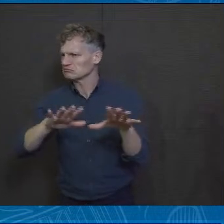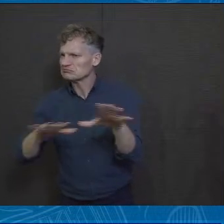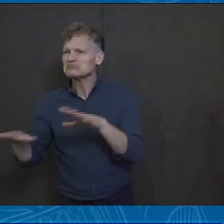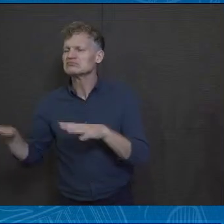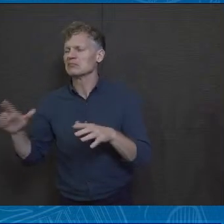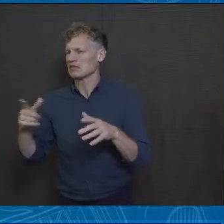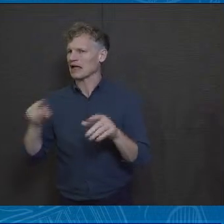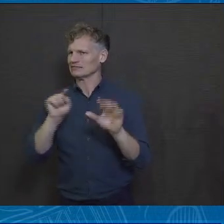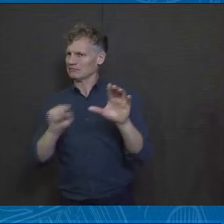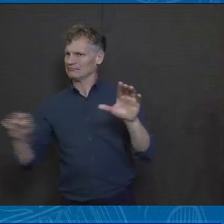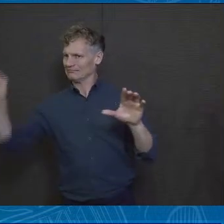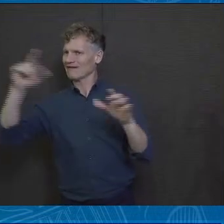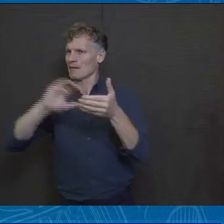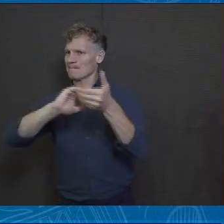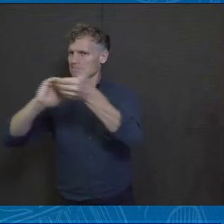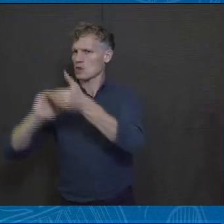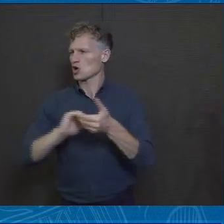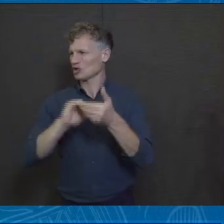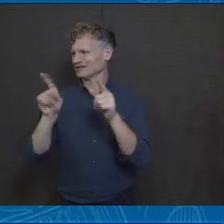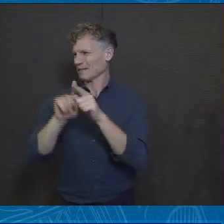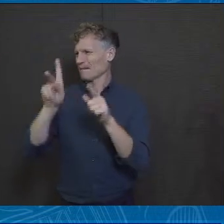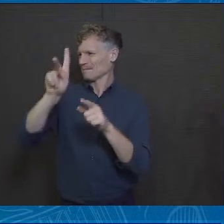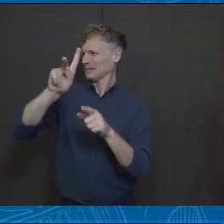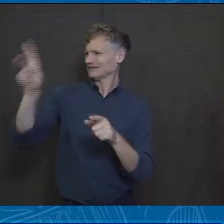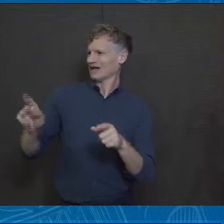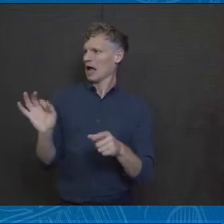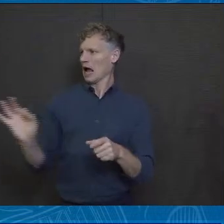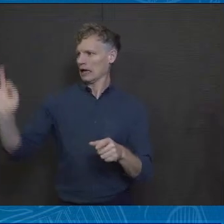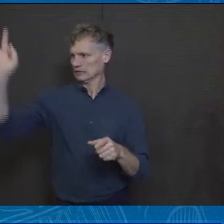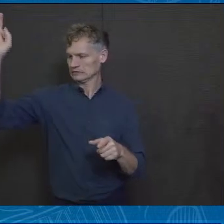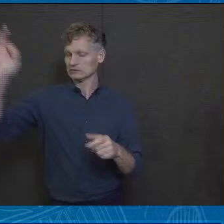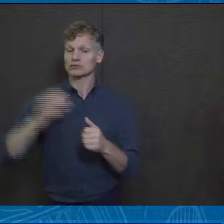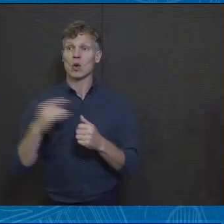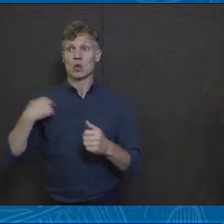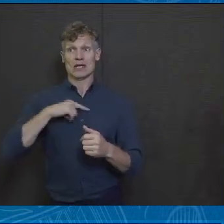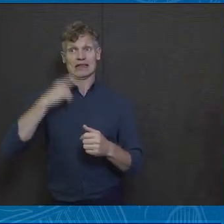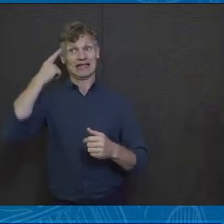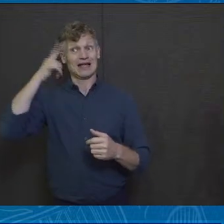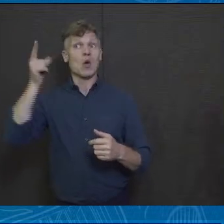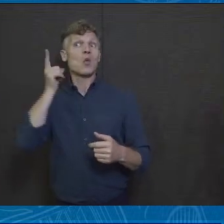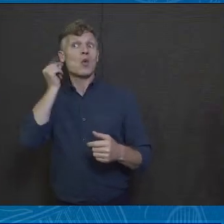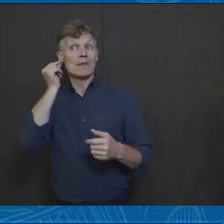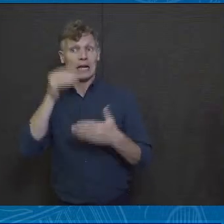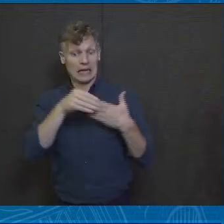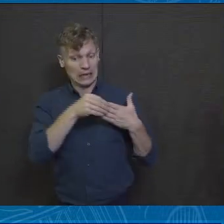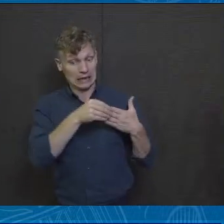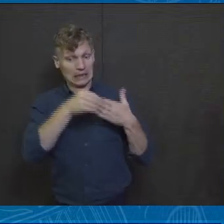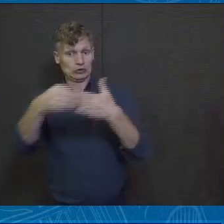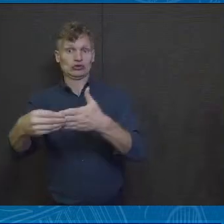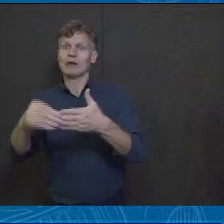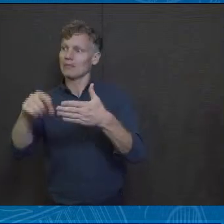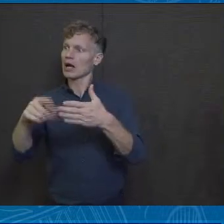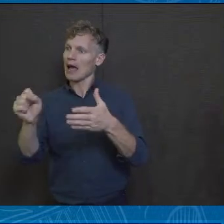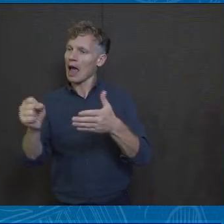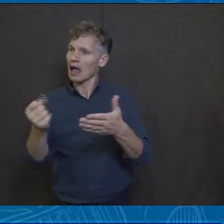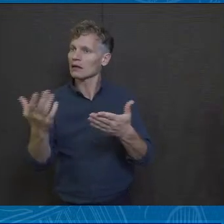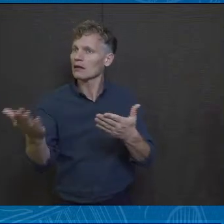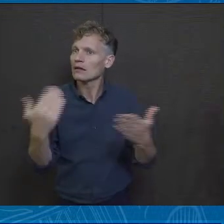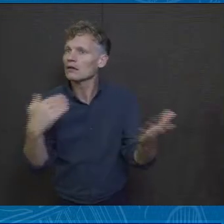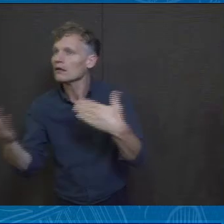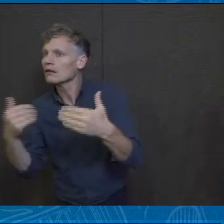women leadership, bringing in diverse women together to be able to have a seat on the decision-making table, meaningfully,